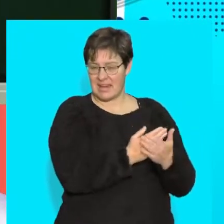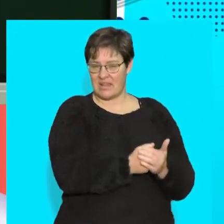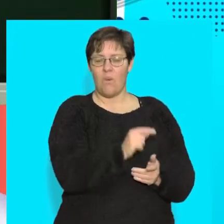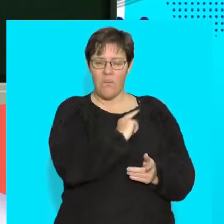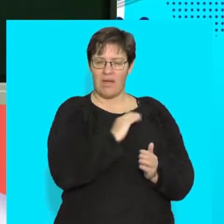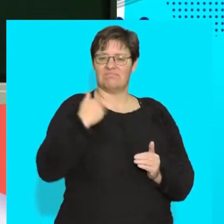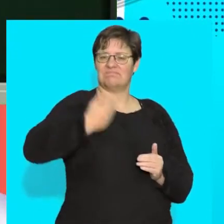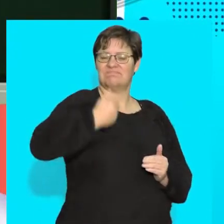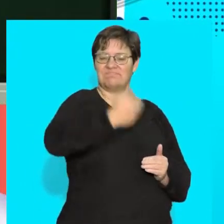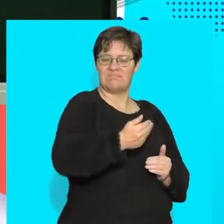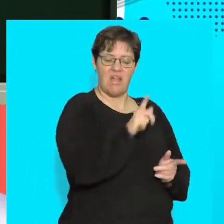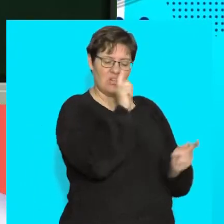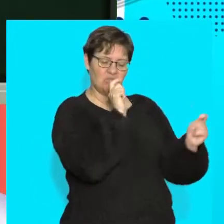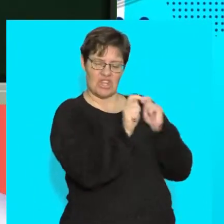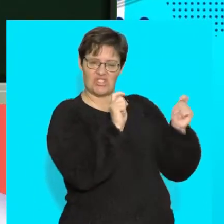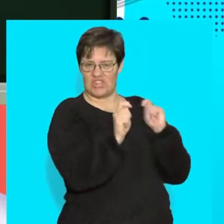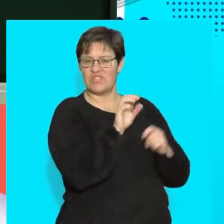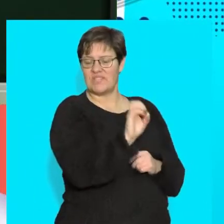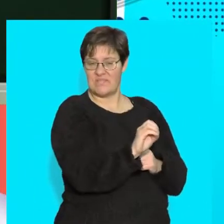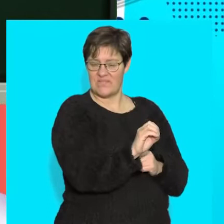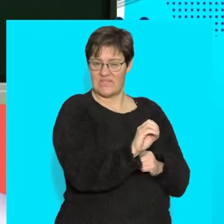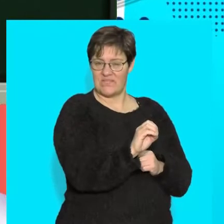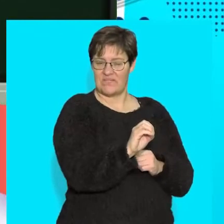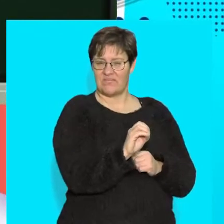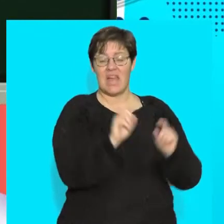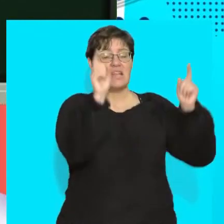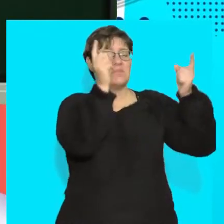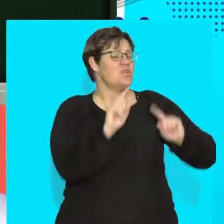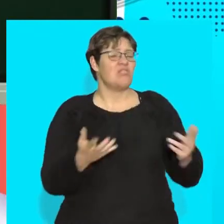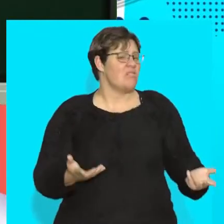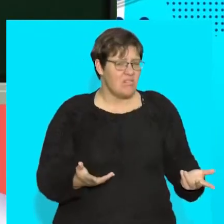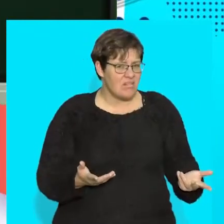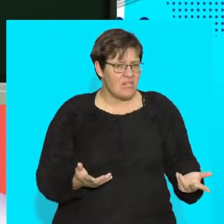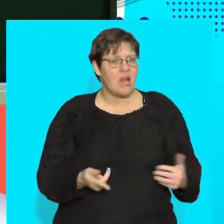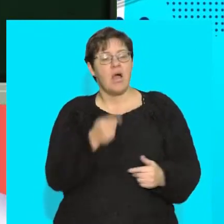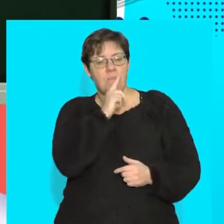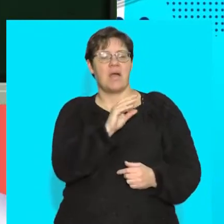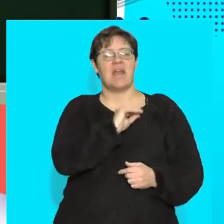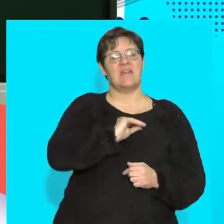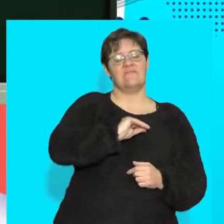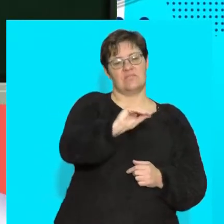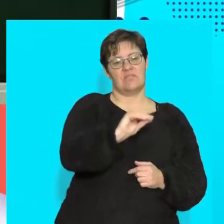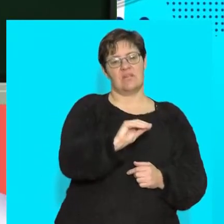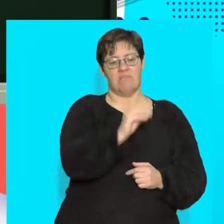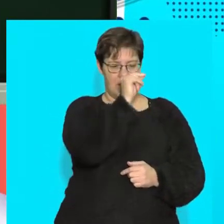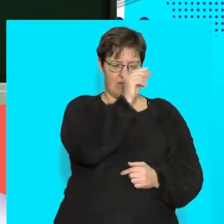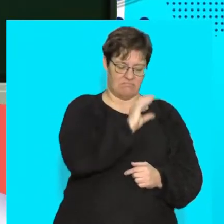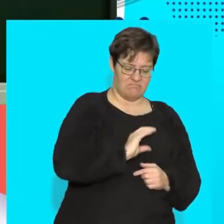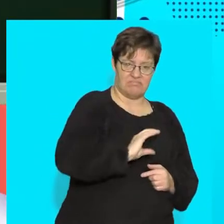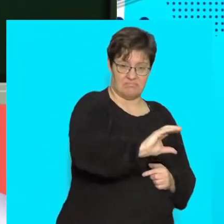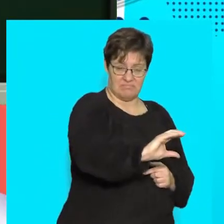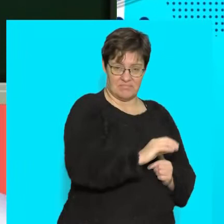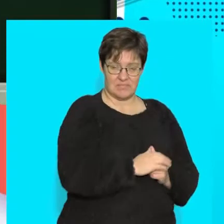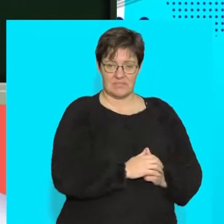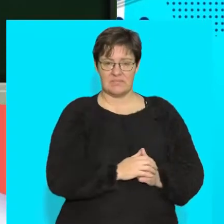there's certain intervals that change, especially when it comes to you investing a lump